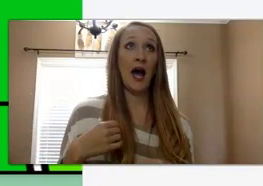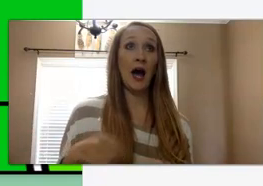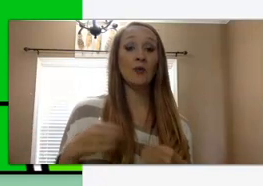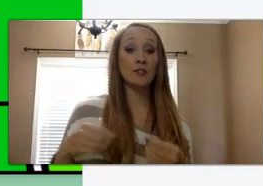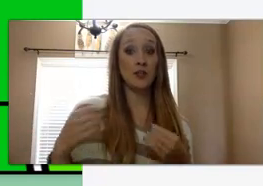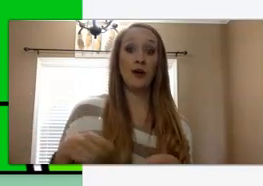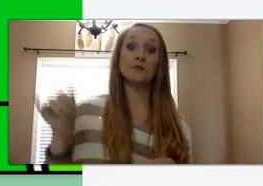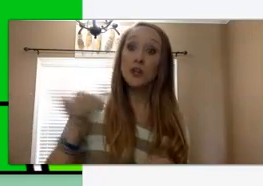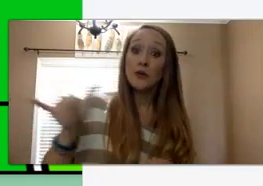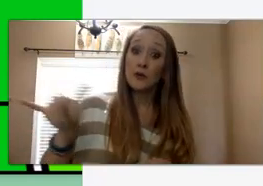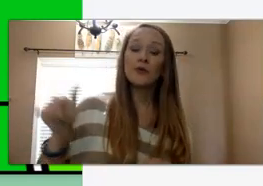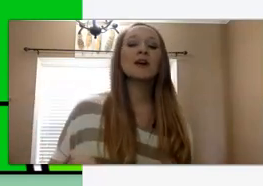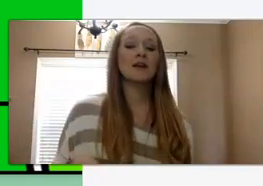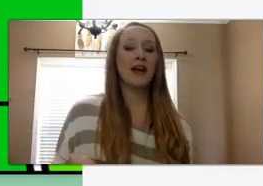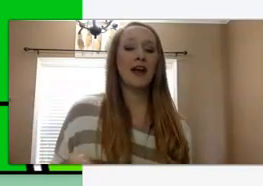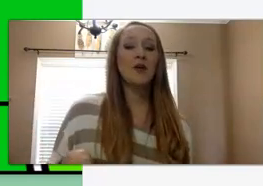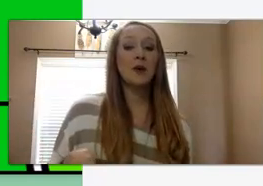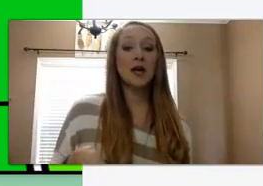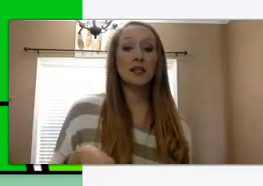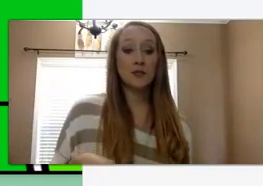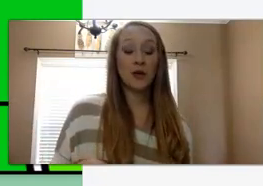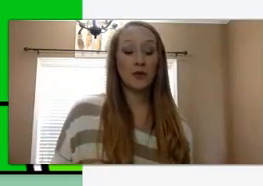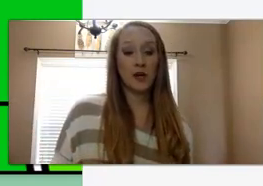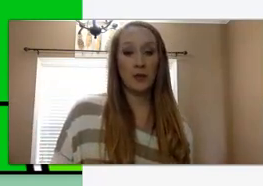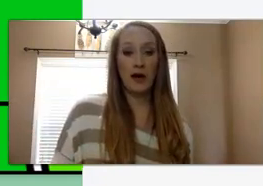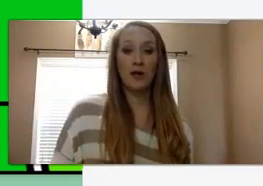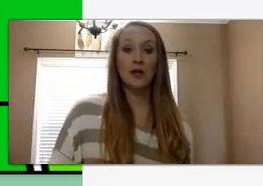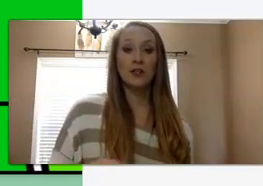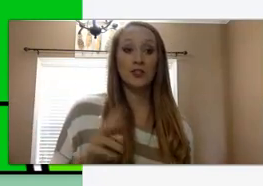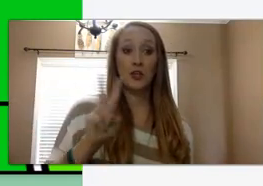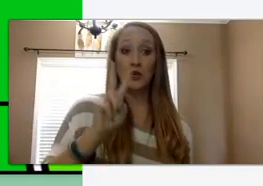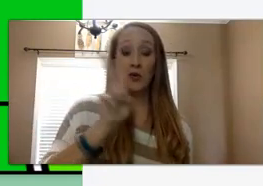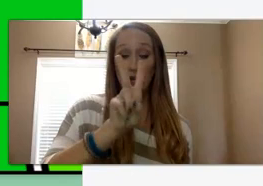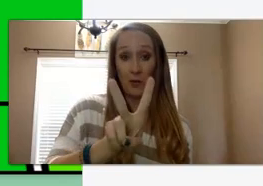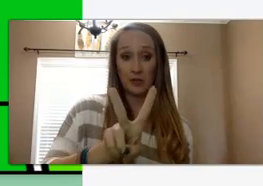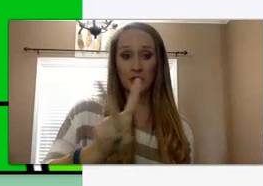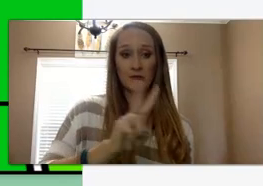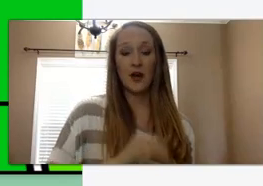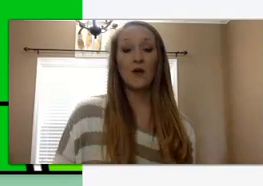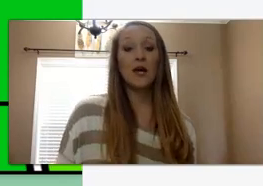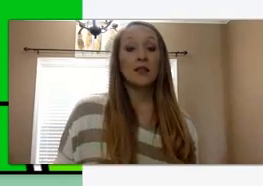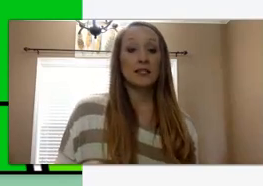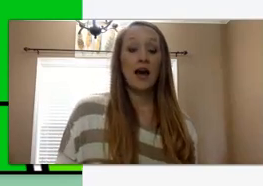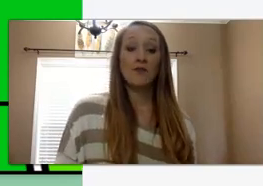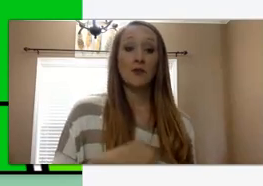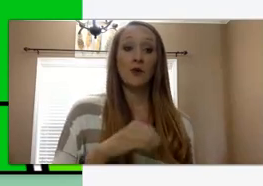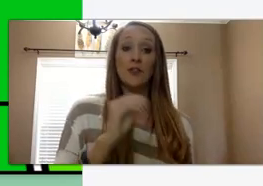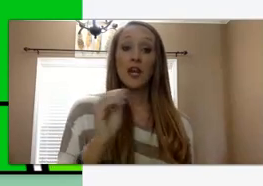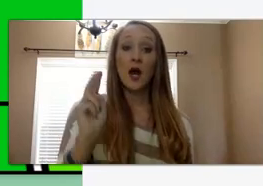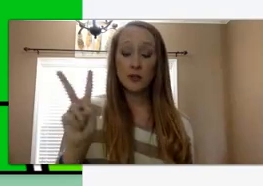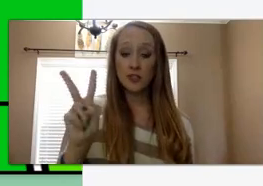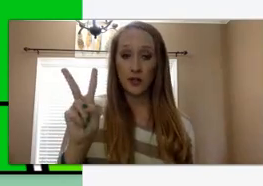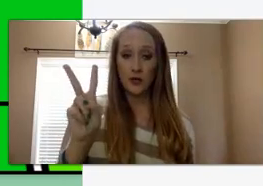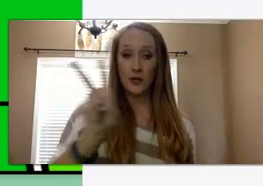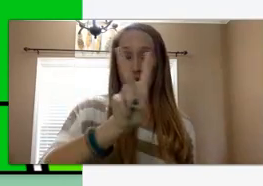like I want to go to, okay, but this week we're learning about 2, the number 2. So the sign for